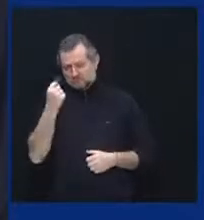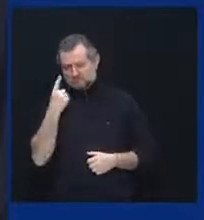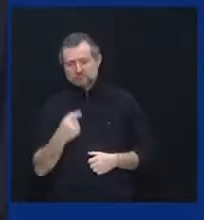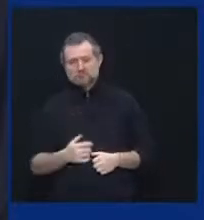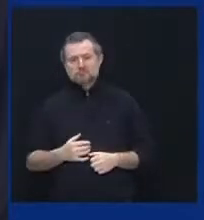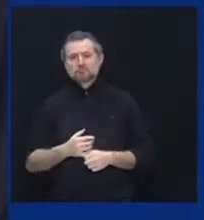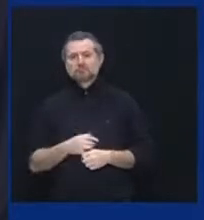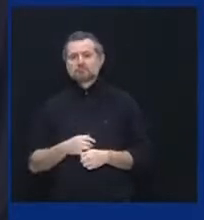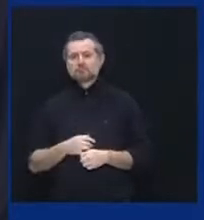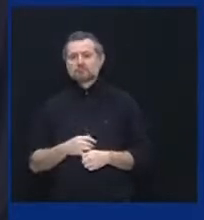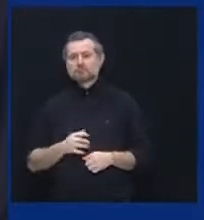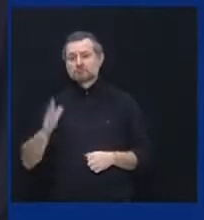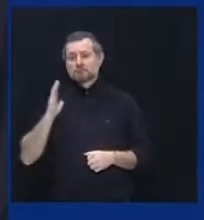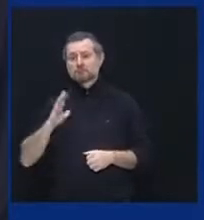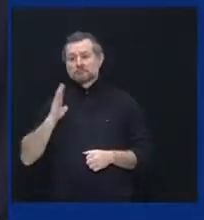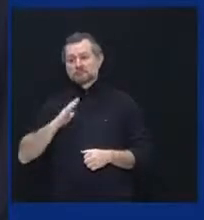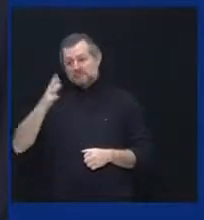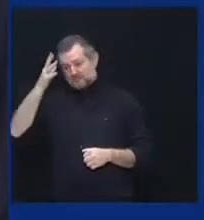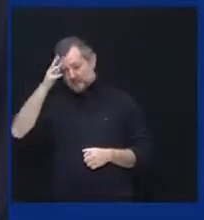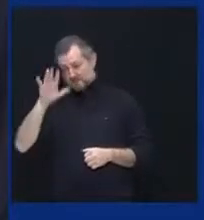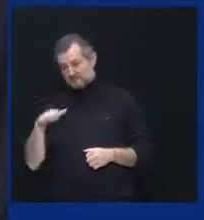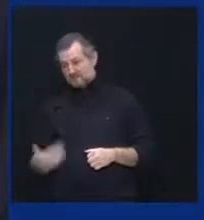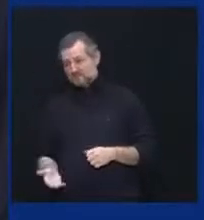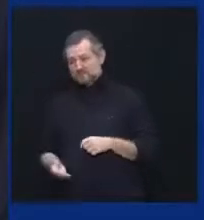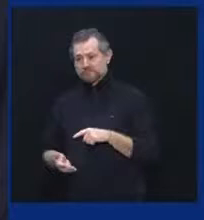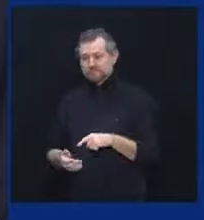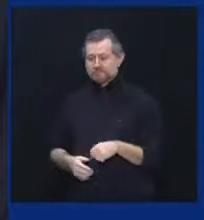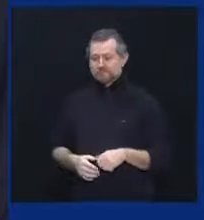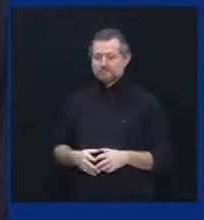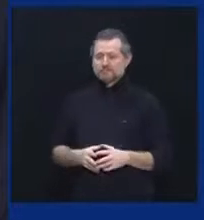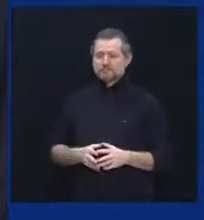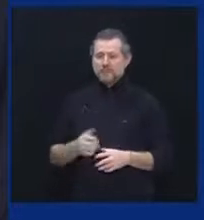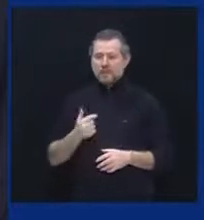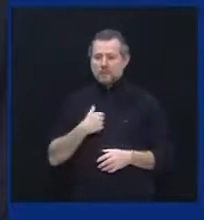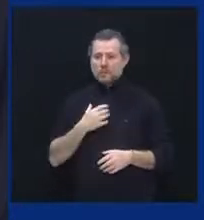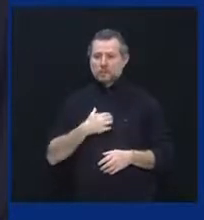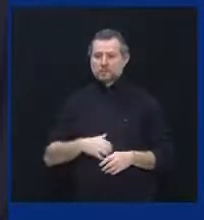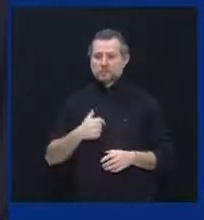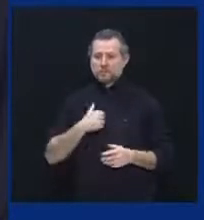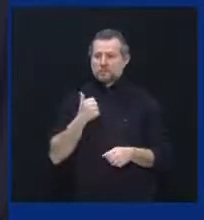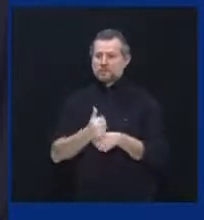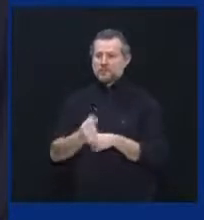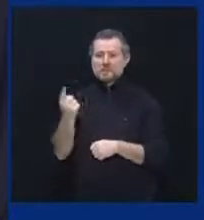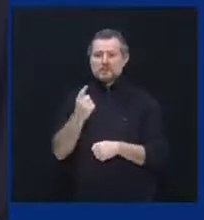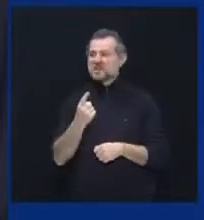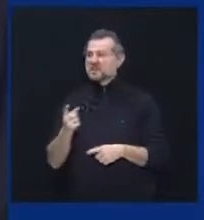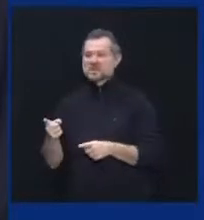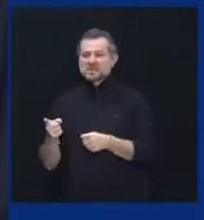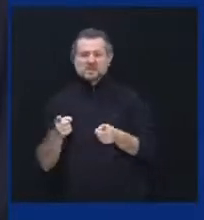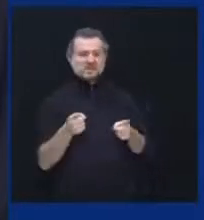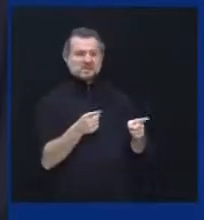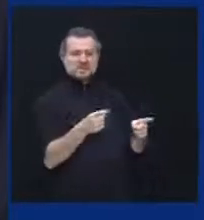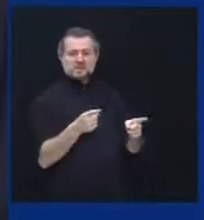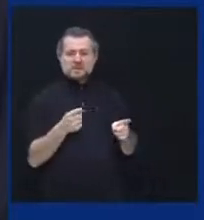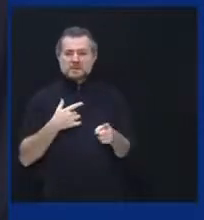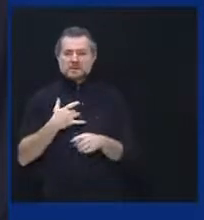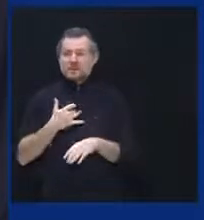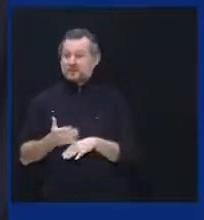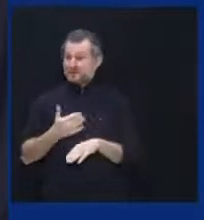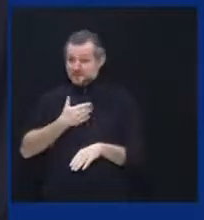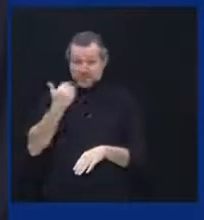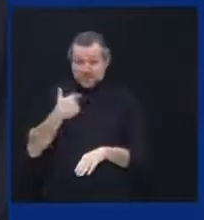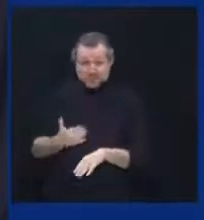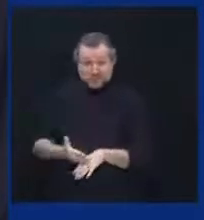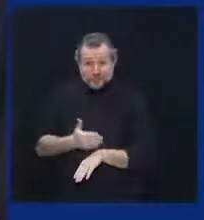My father died. I wish I had someone to blame. It would have made me feel better, maybe.